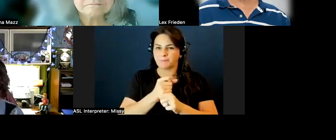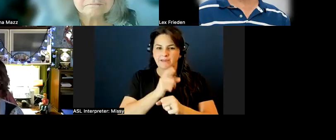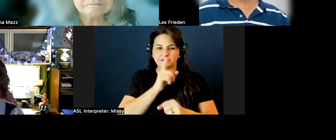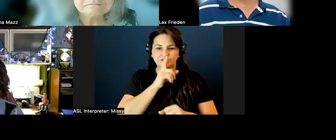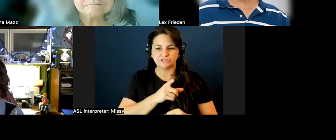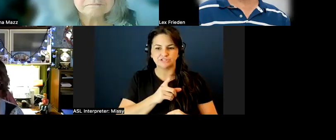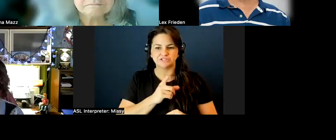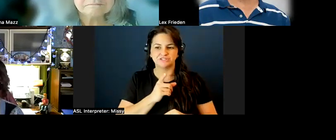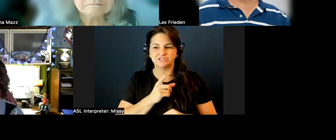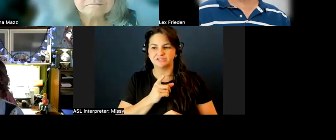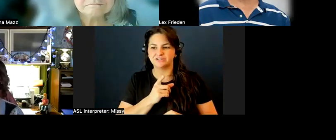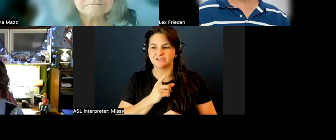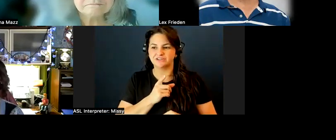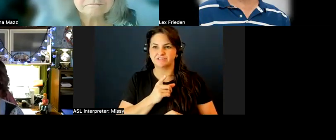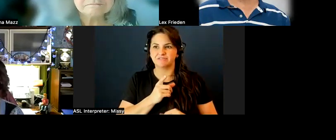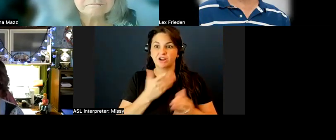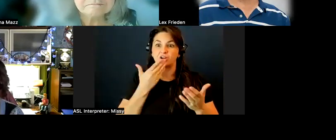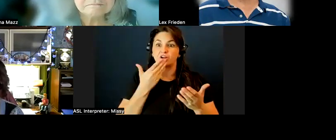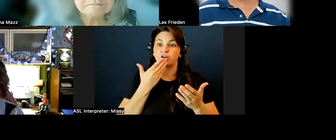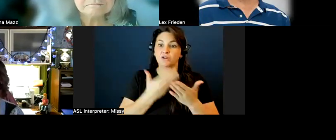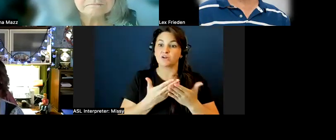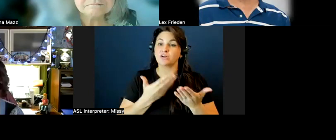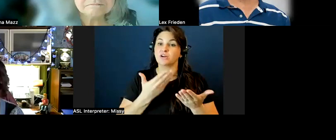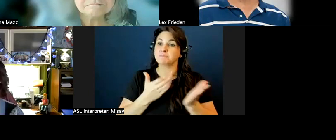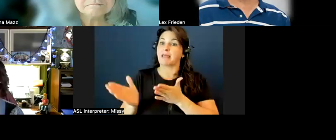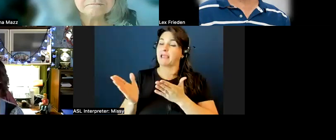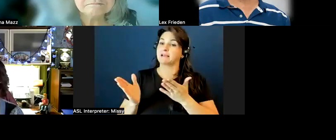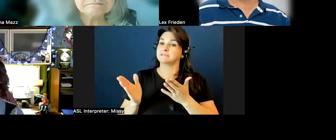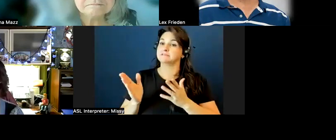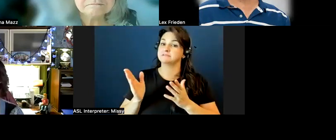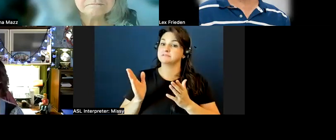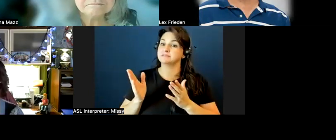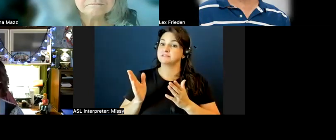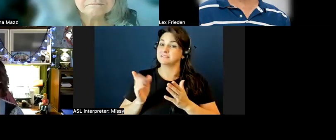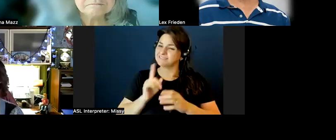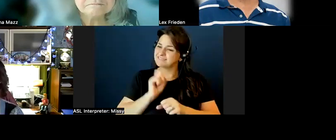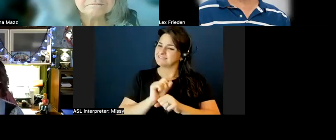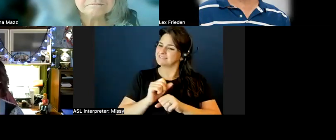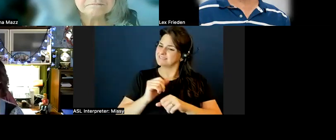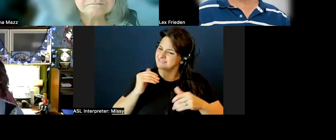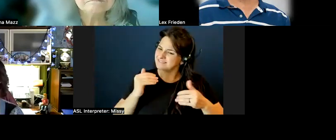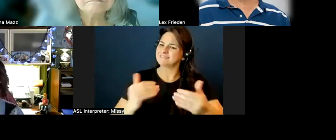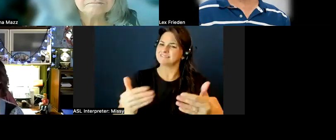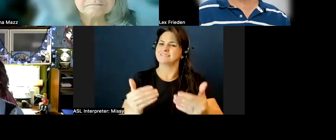that good plans, well-conceived plans, are actually carried out and